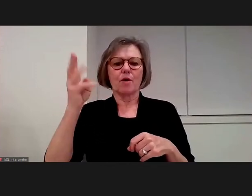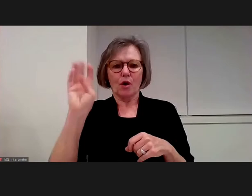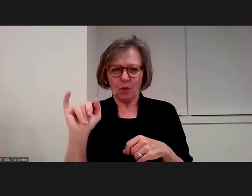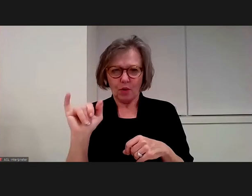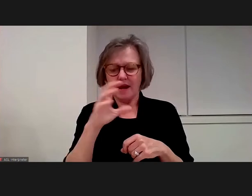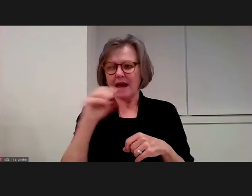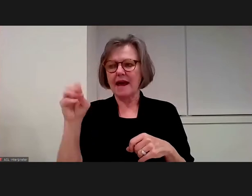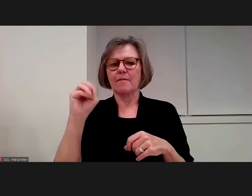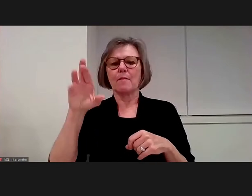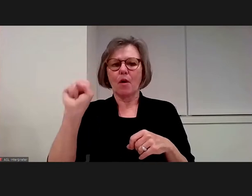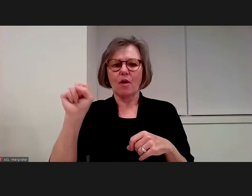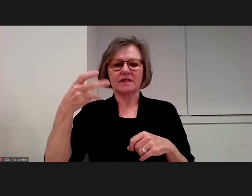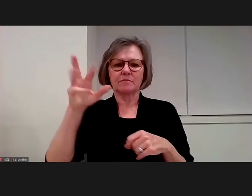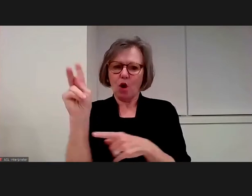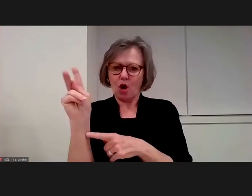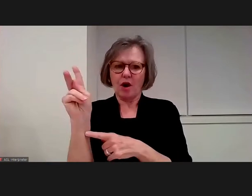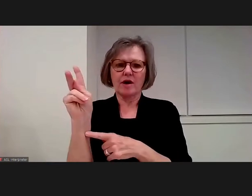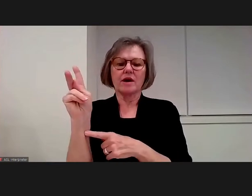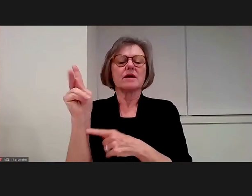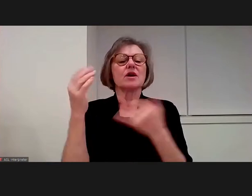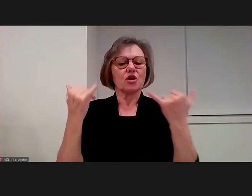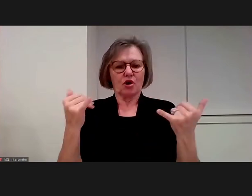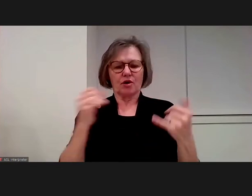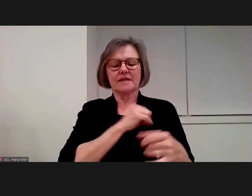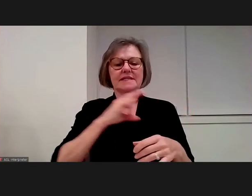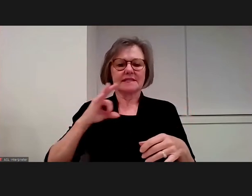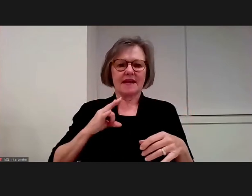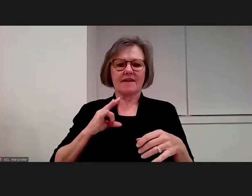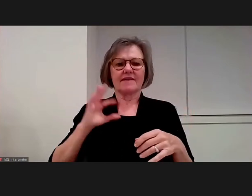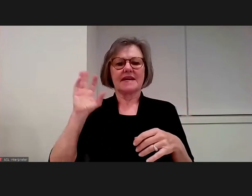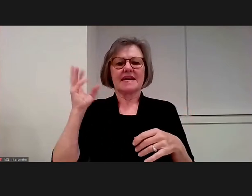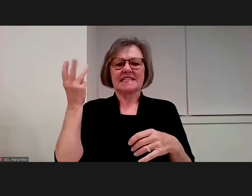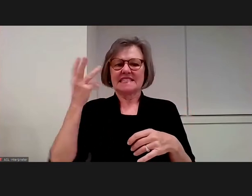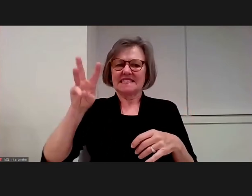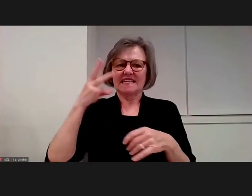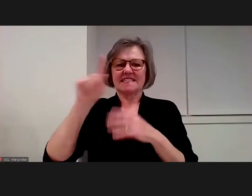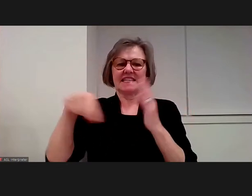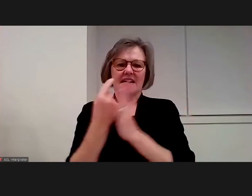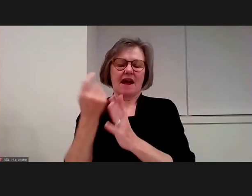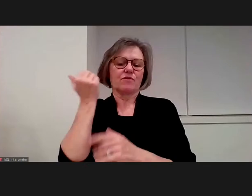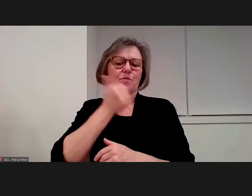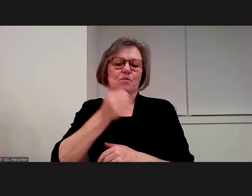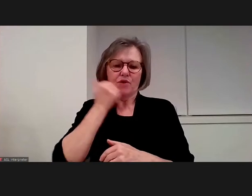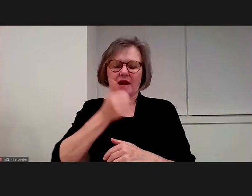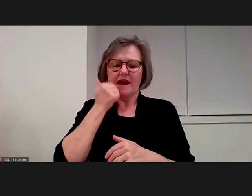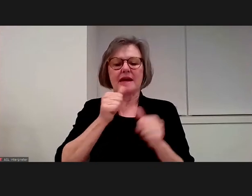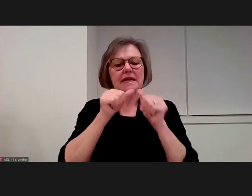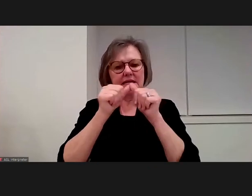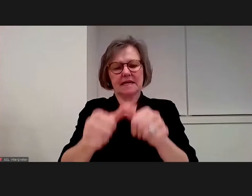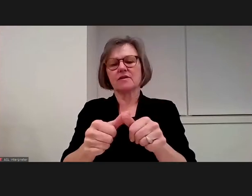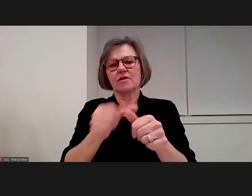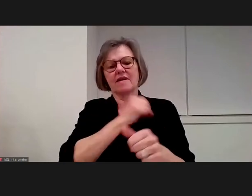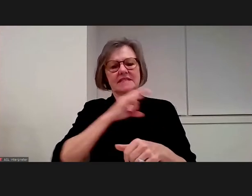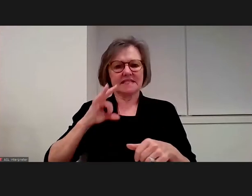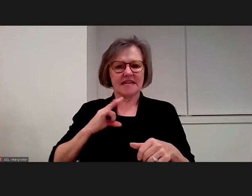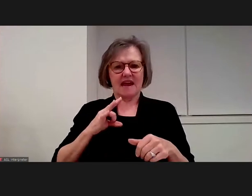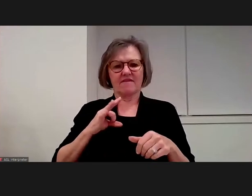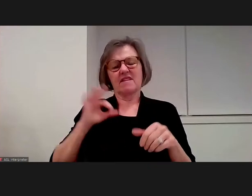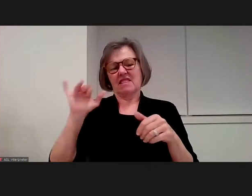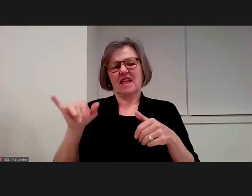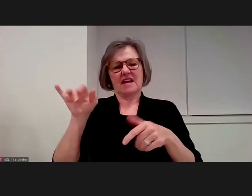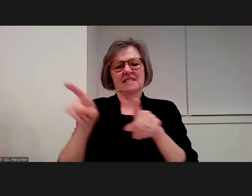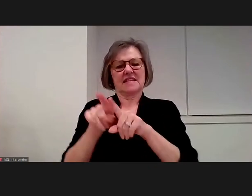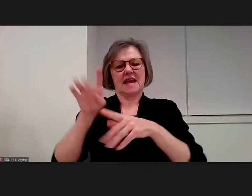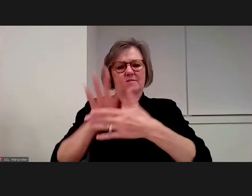and Morris Park are currently staffed 16 hours per day and will continue to be staffed on that schedule.